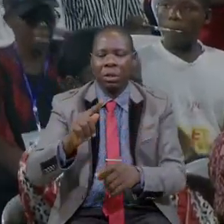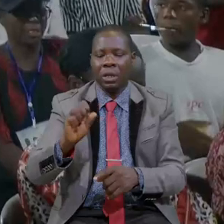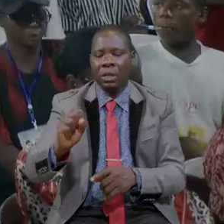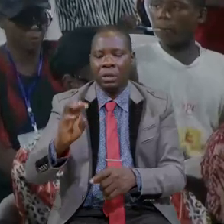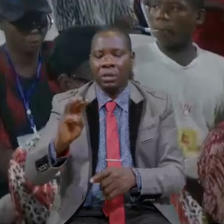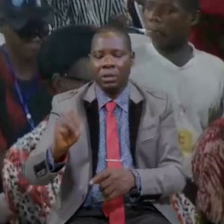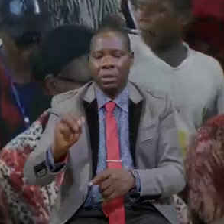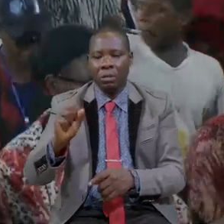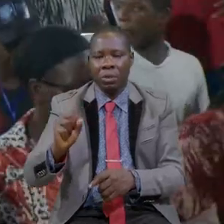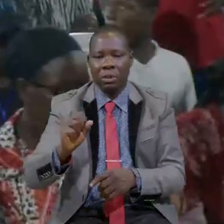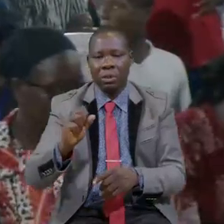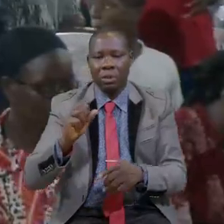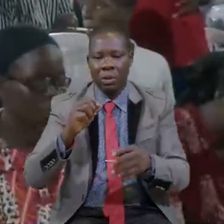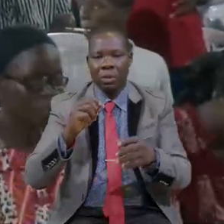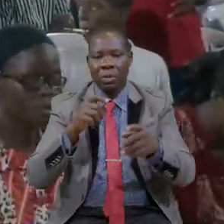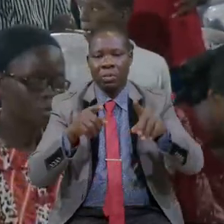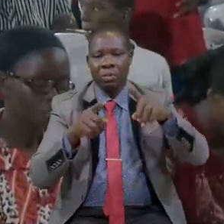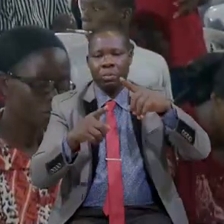5